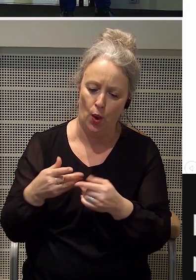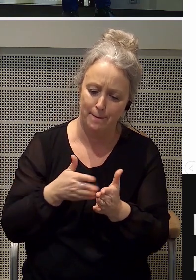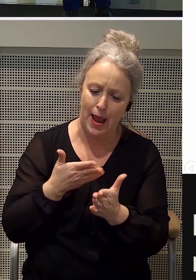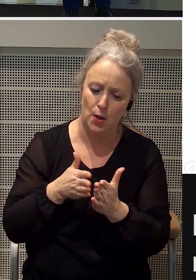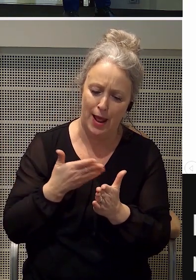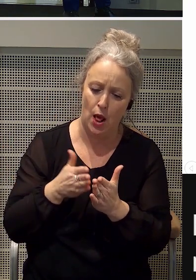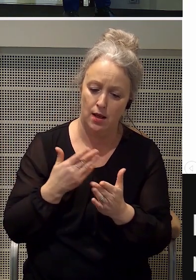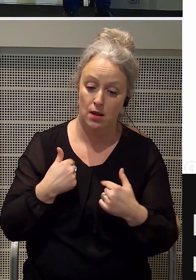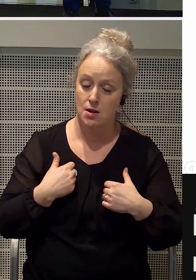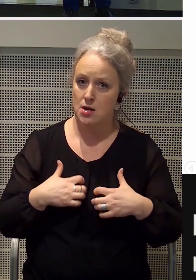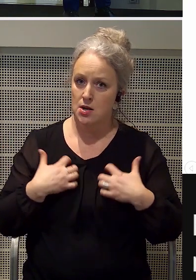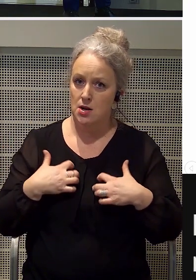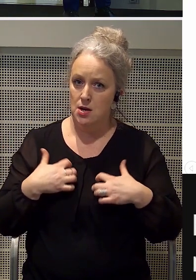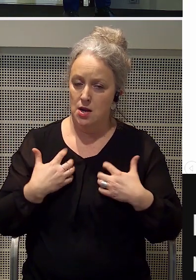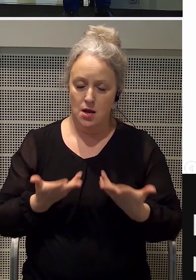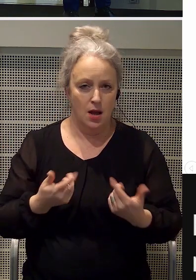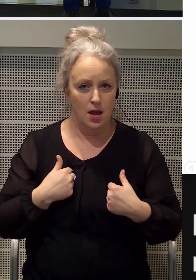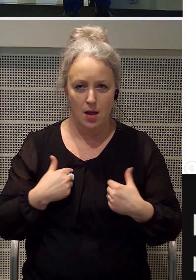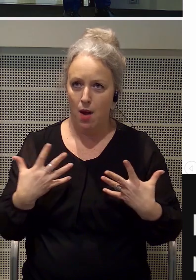proceeding things for 3 years.